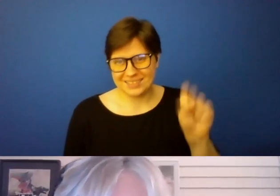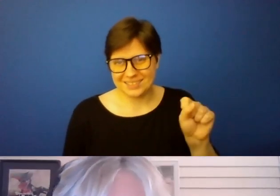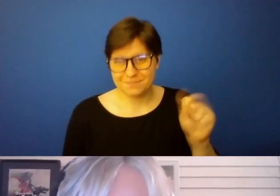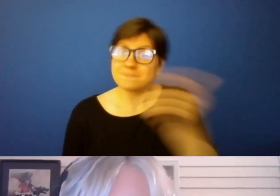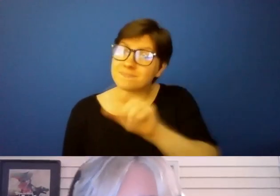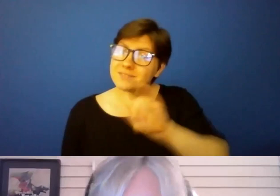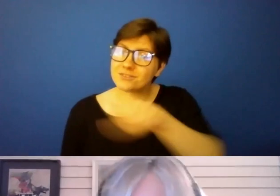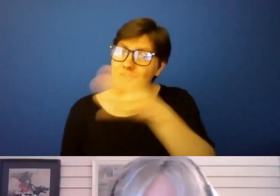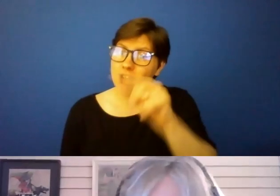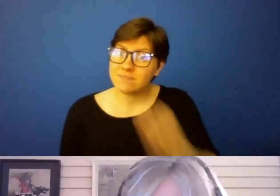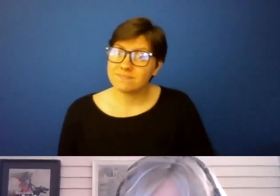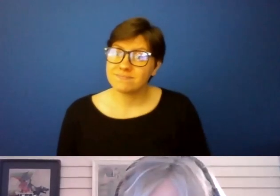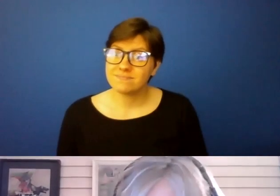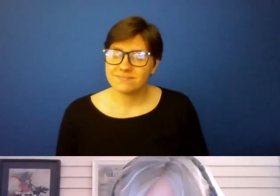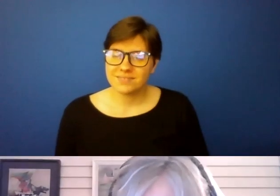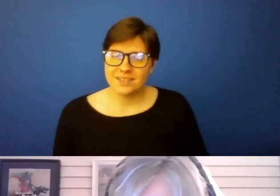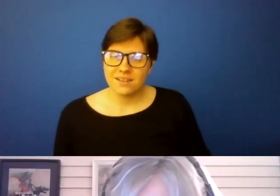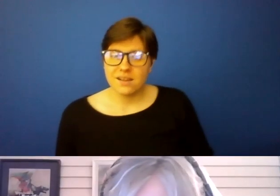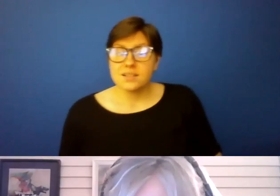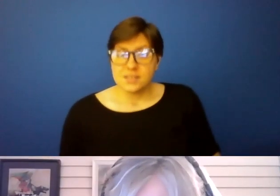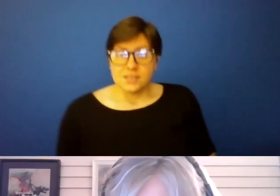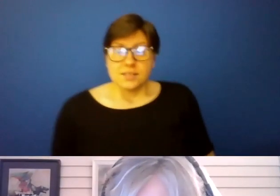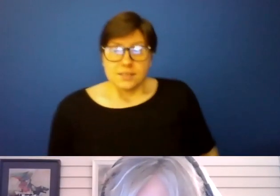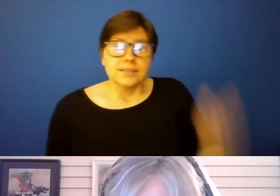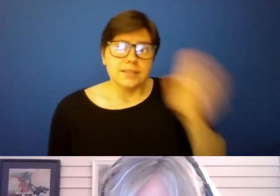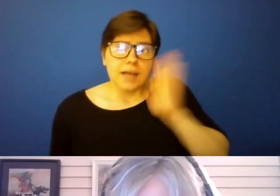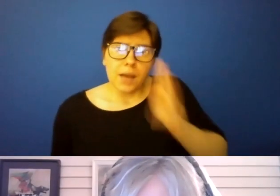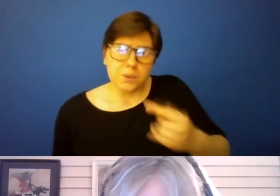John? Well, I would say that